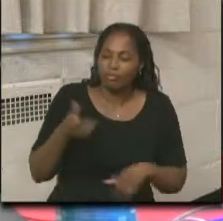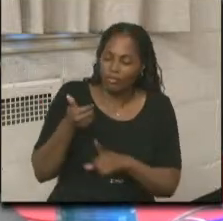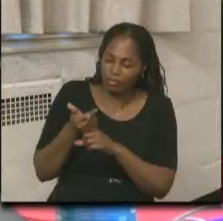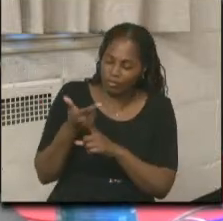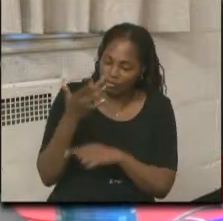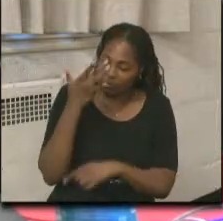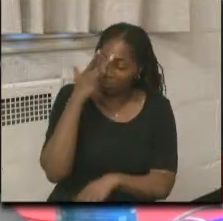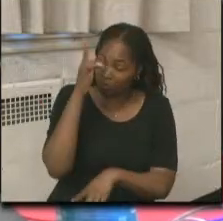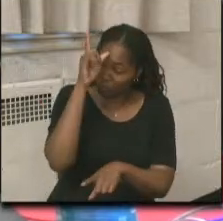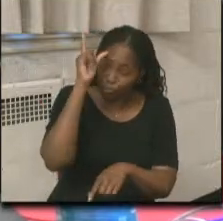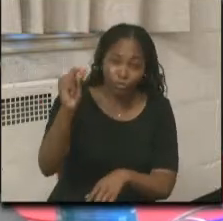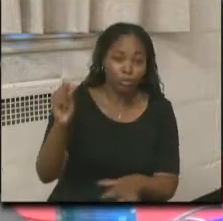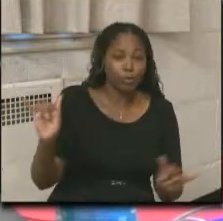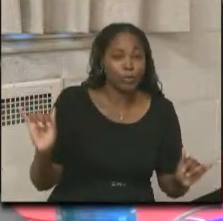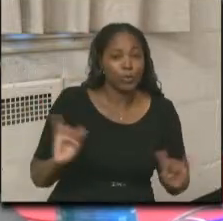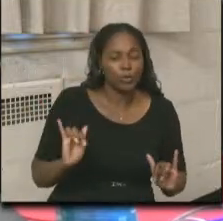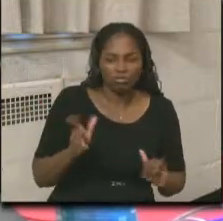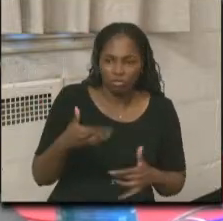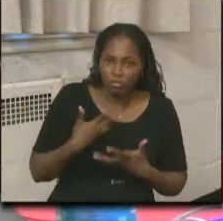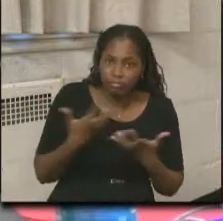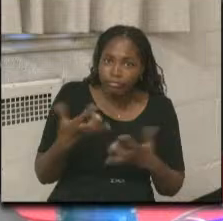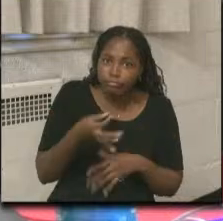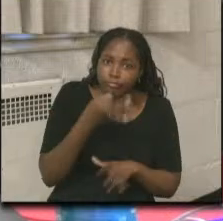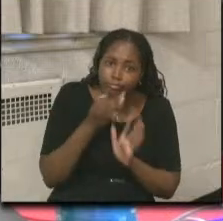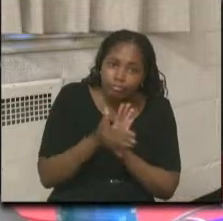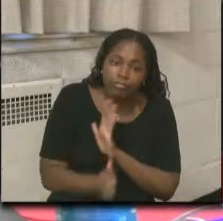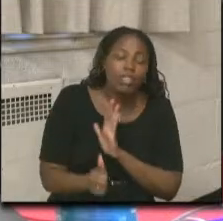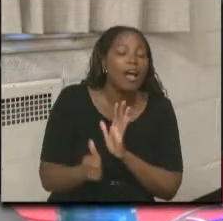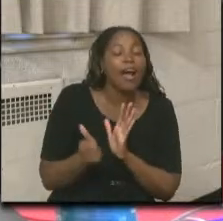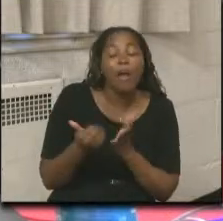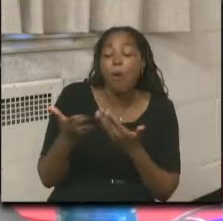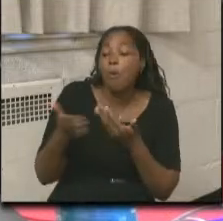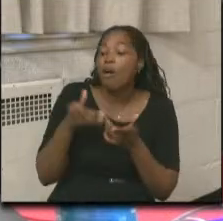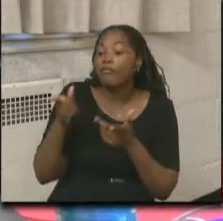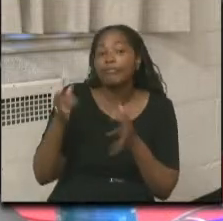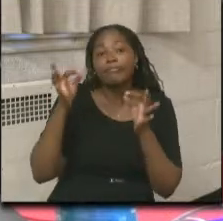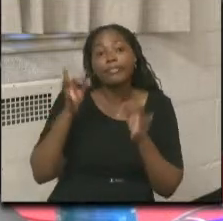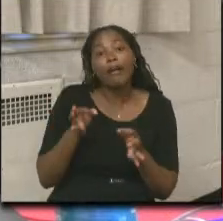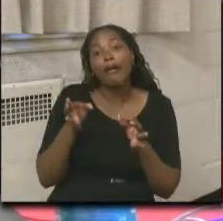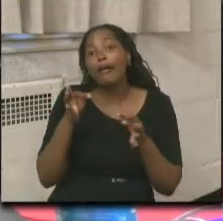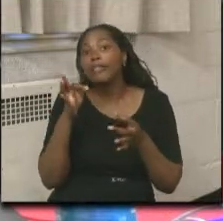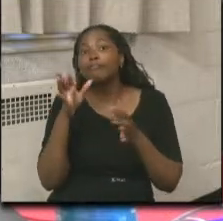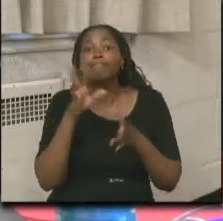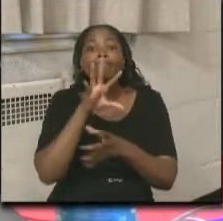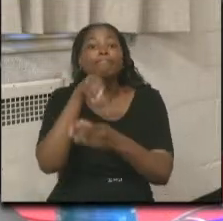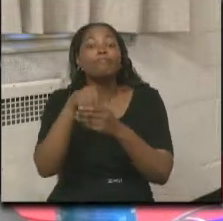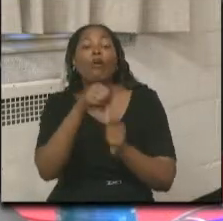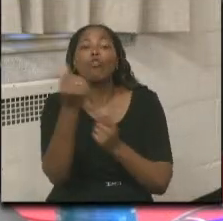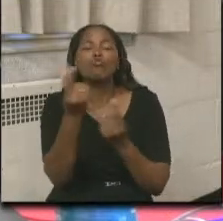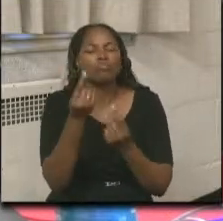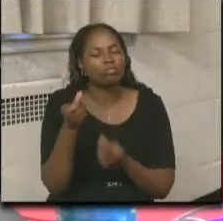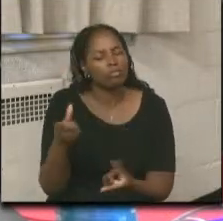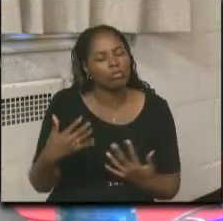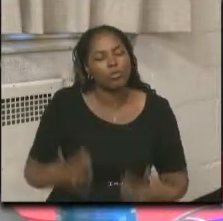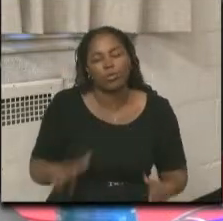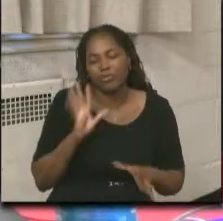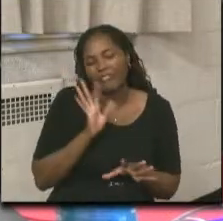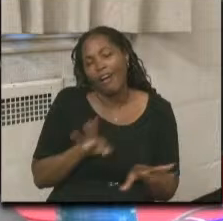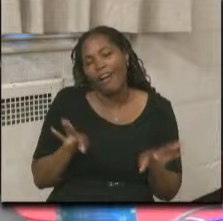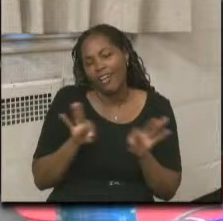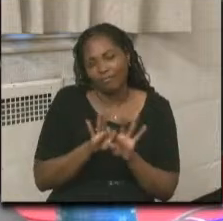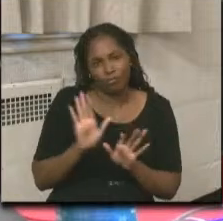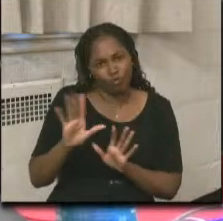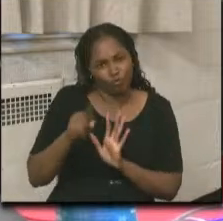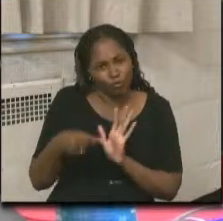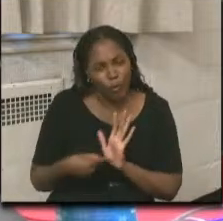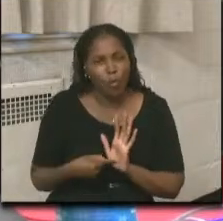expertise, and I hope that whatever it is that you're going to do next, that you continue to serve, because I do think you bring a lot to the role, and I think we need your voice, we need your